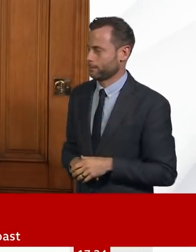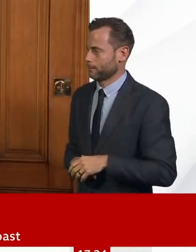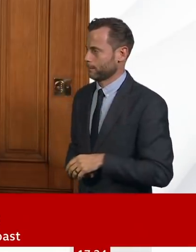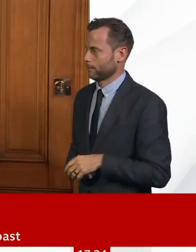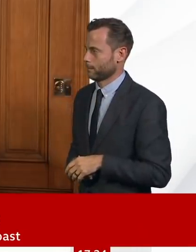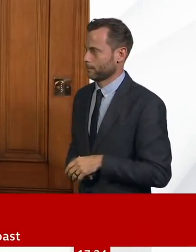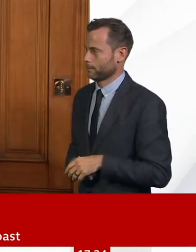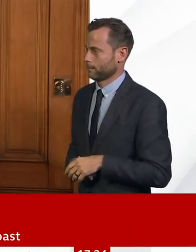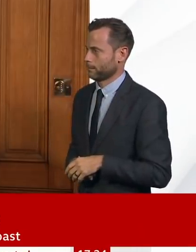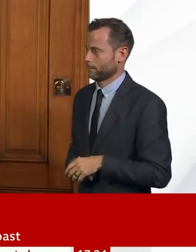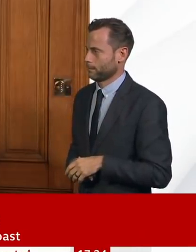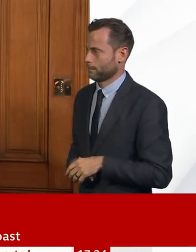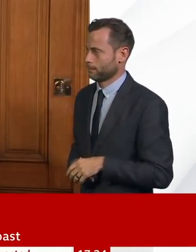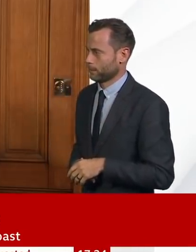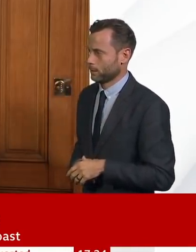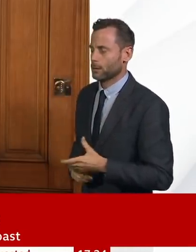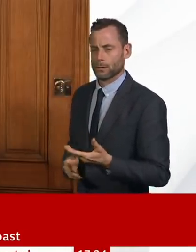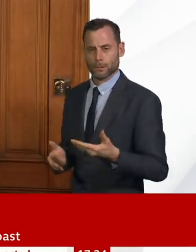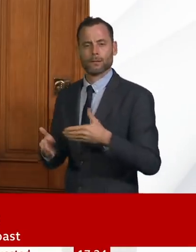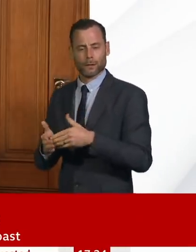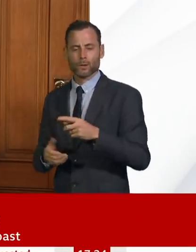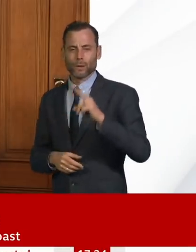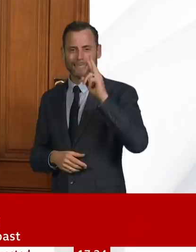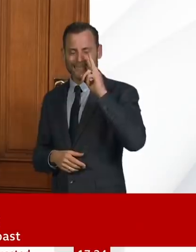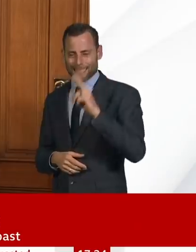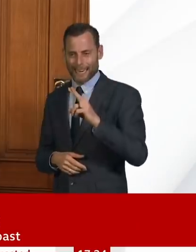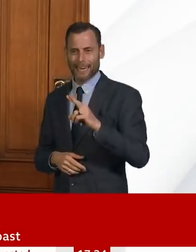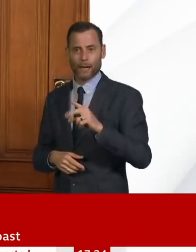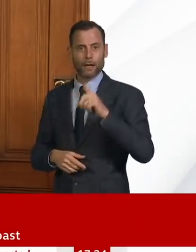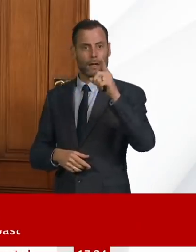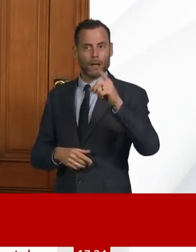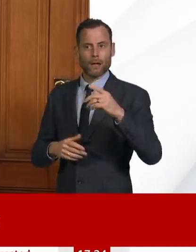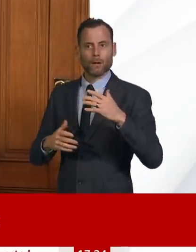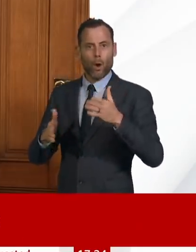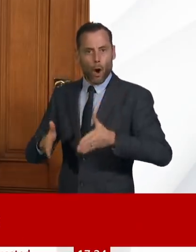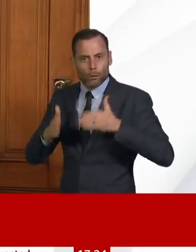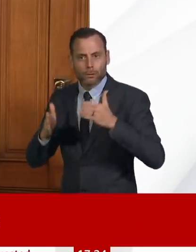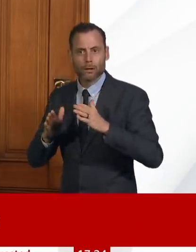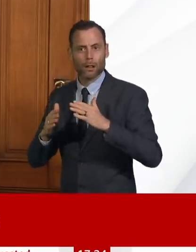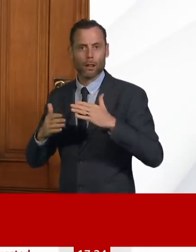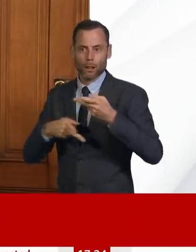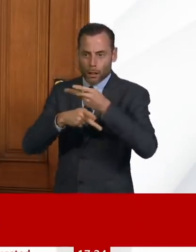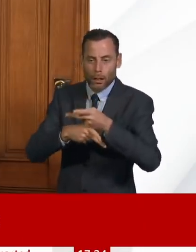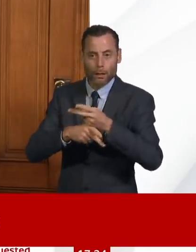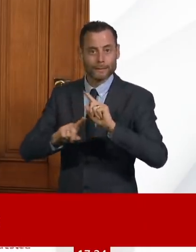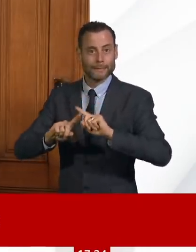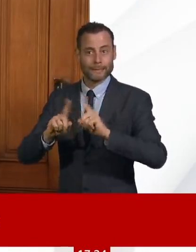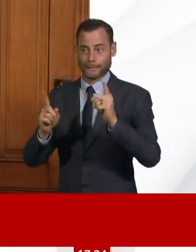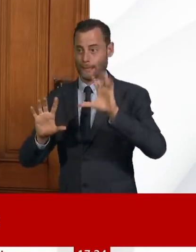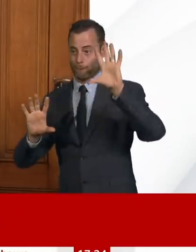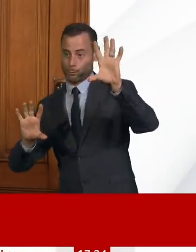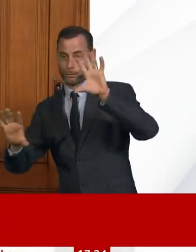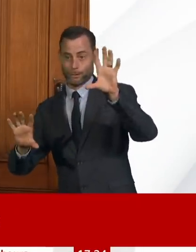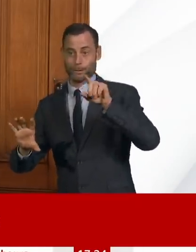being seen in different parts of the health service across the country, which again are very different. And maybe